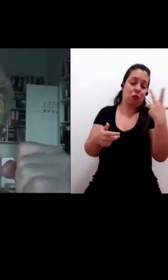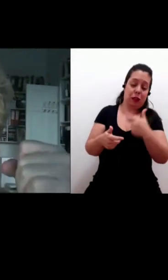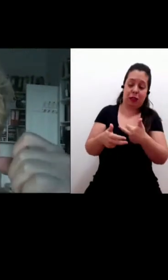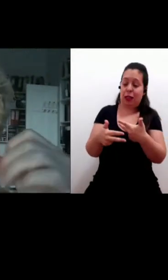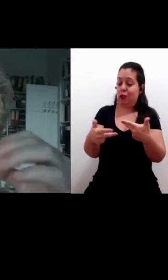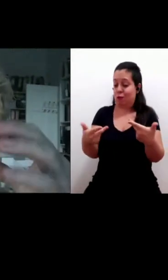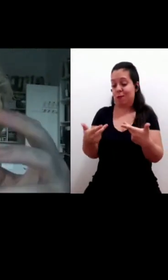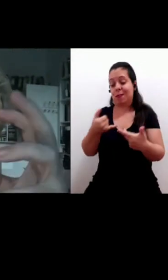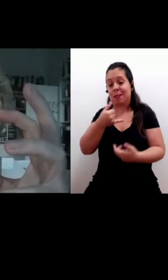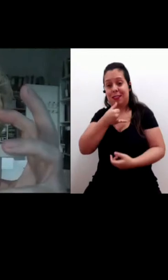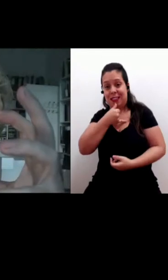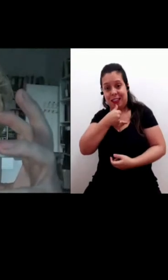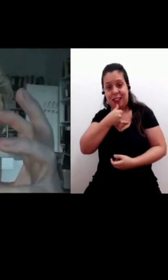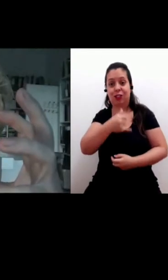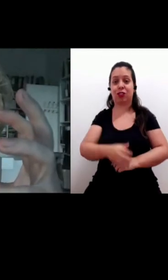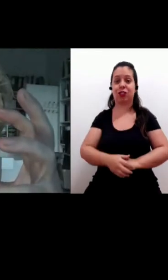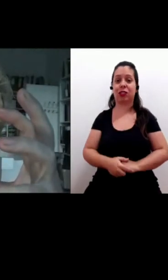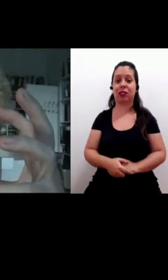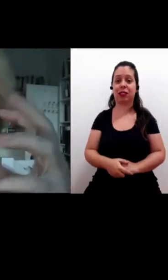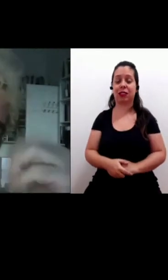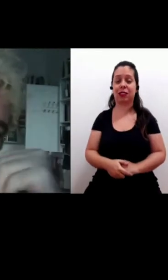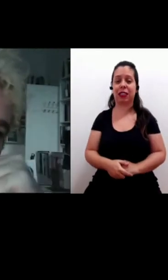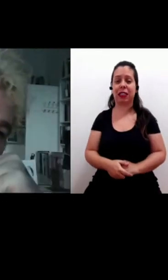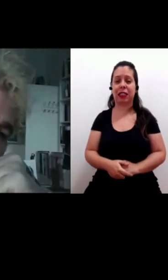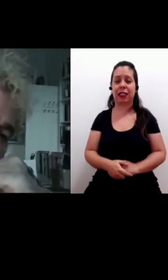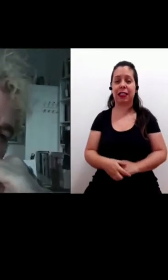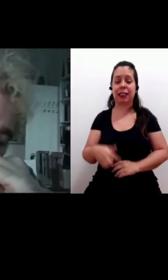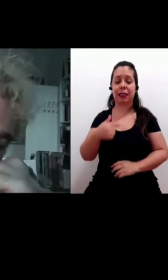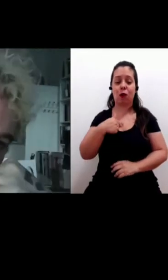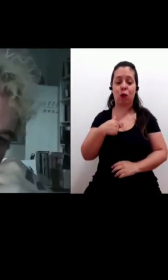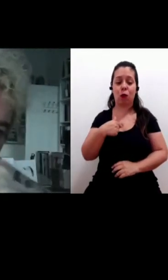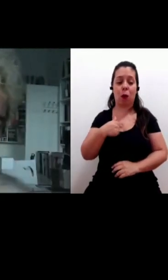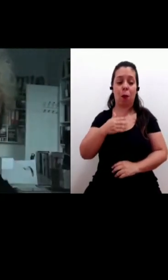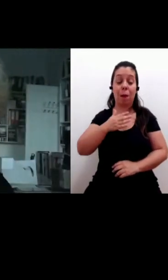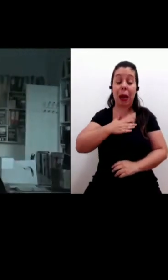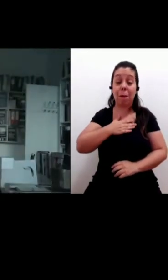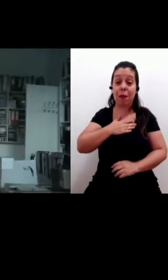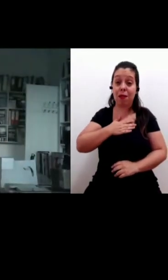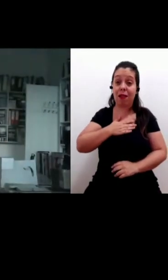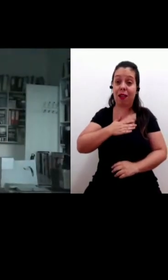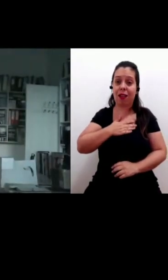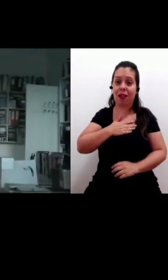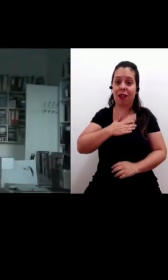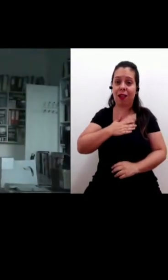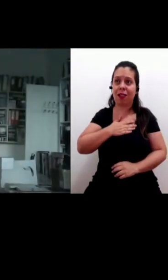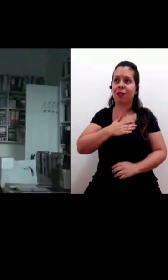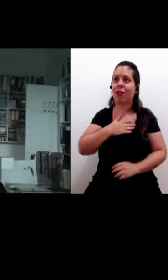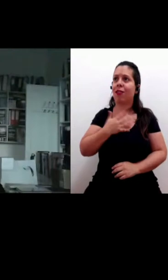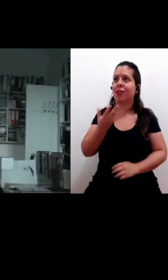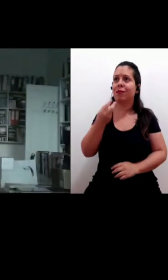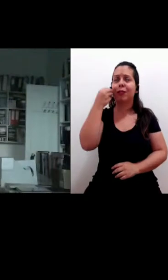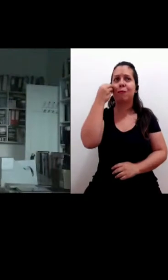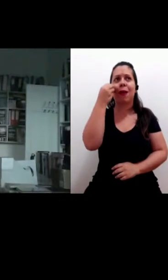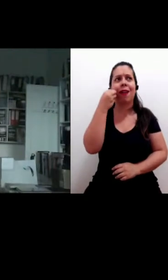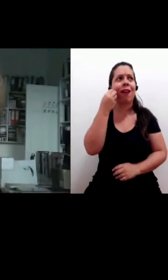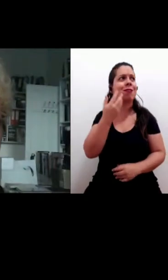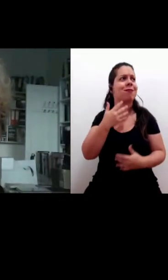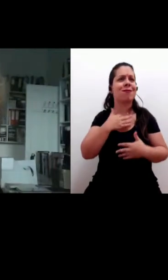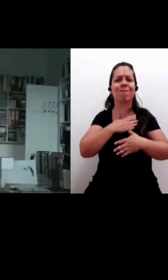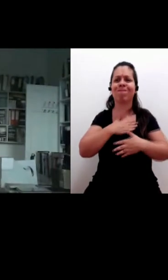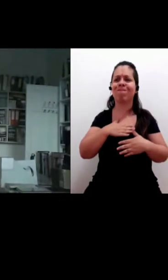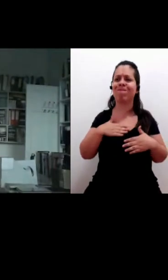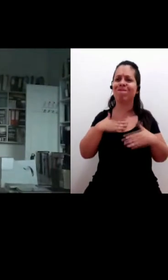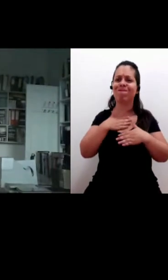I have to say, this was one of the most enjoyable experiences because it was so visual and so